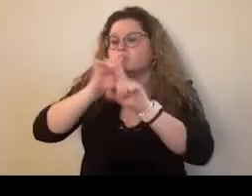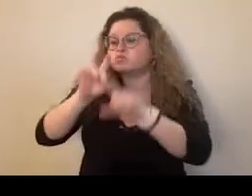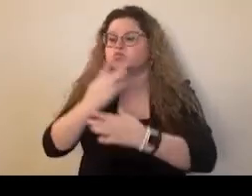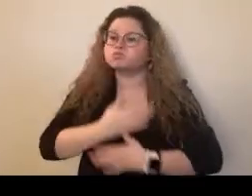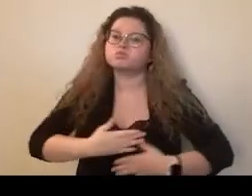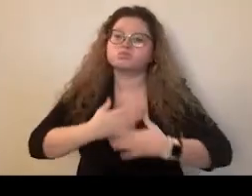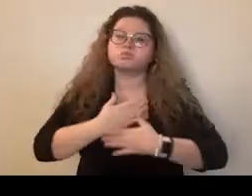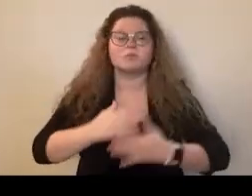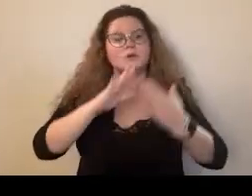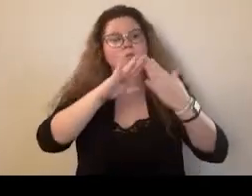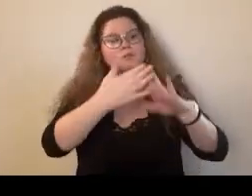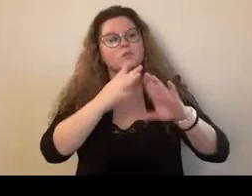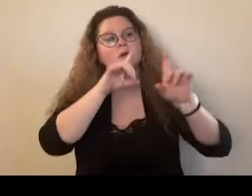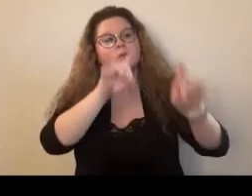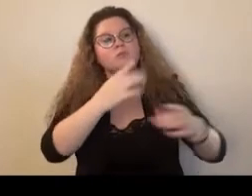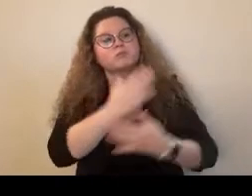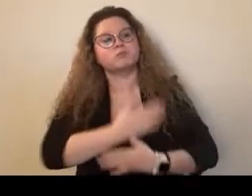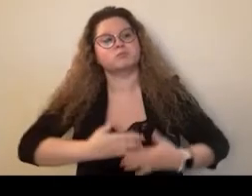community.